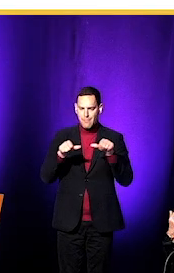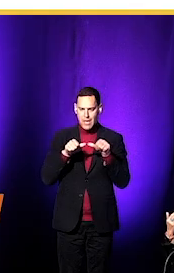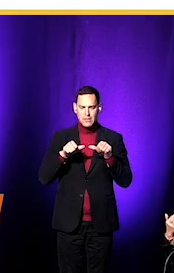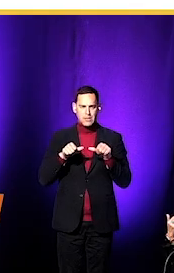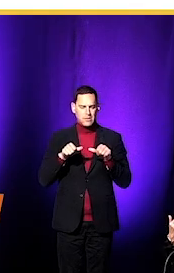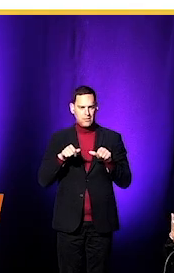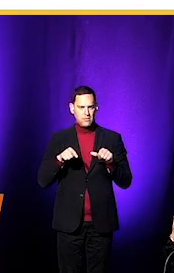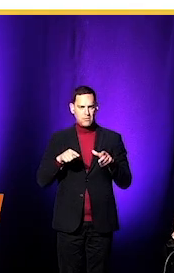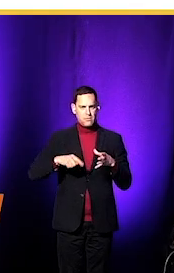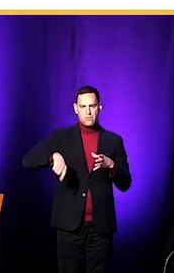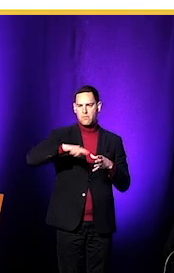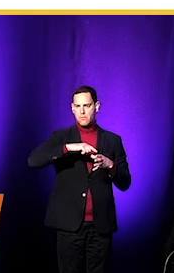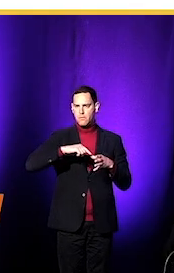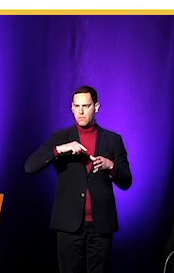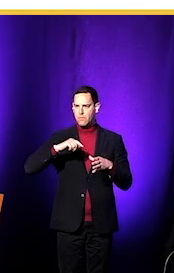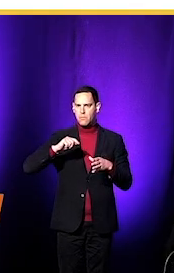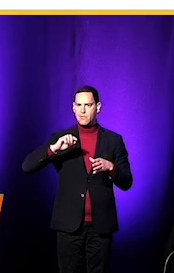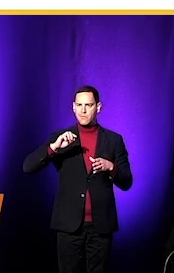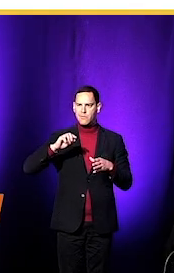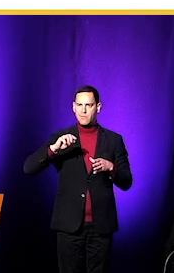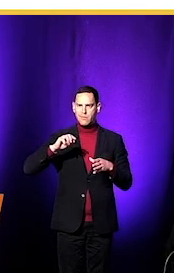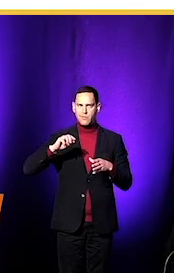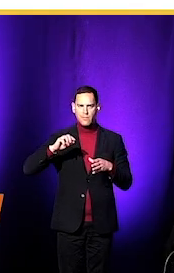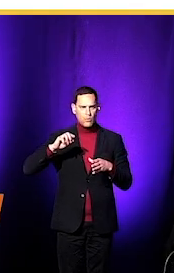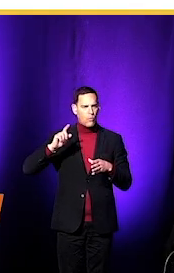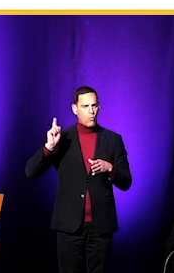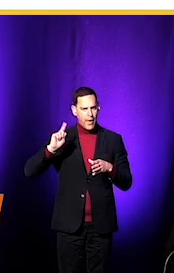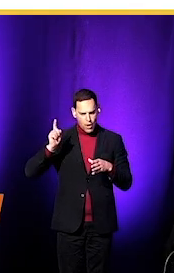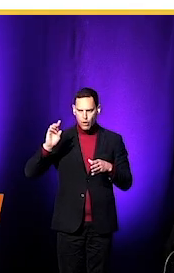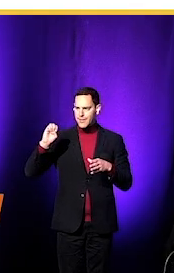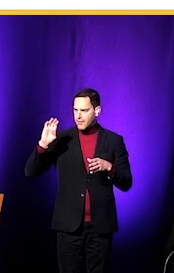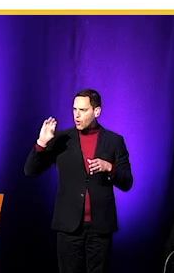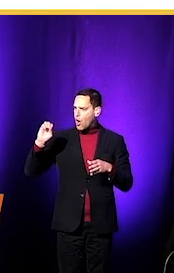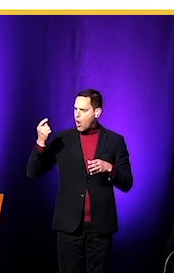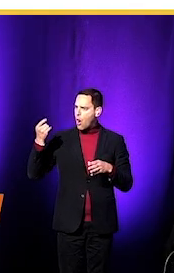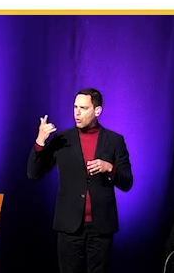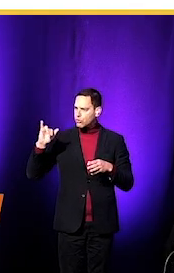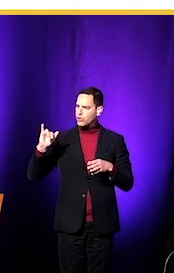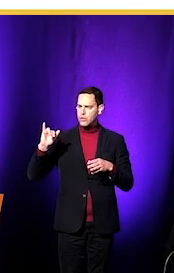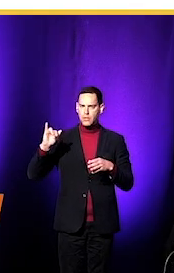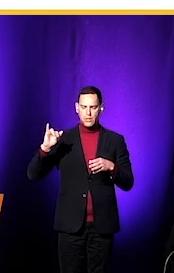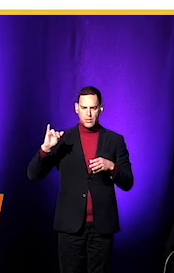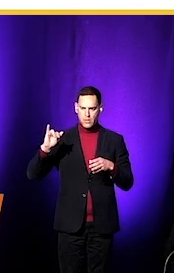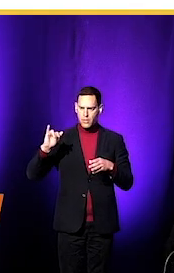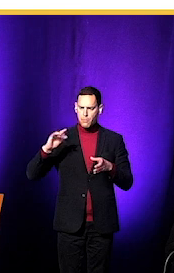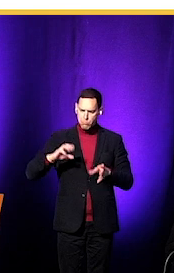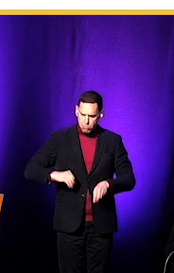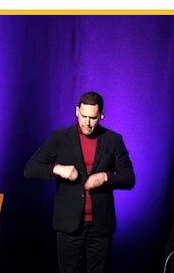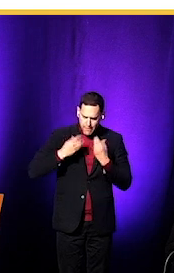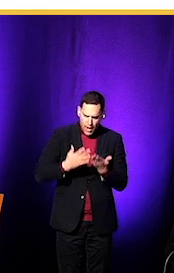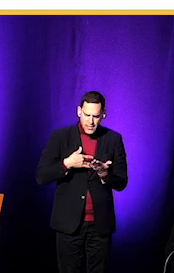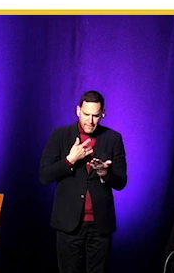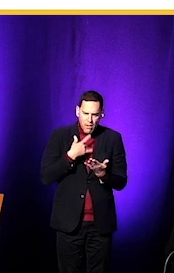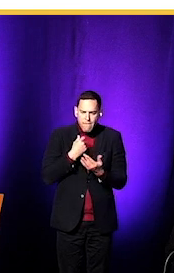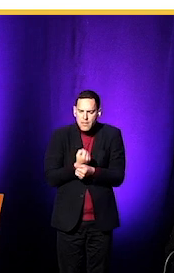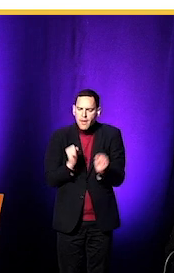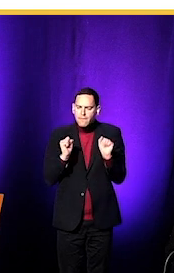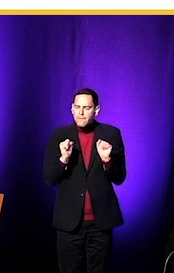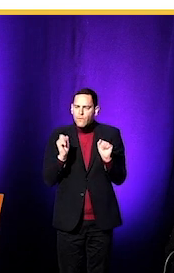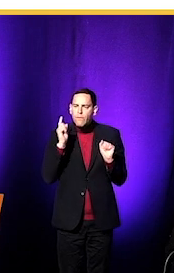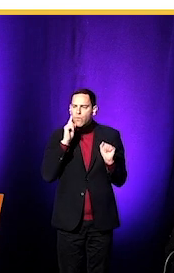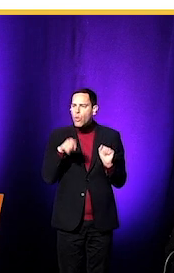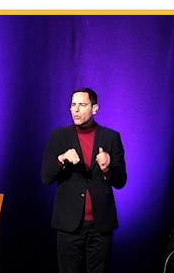these ecologies, I feel pretty confident that our students felt safe because the instructors